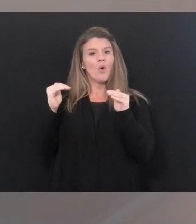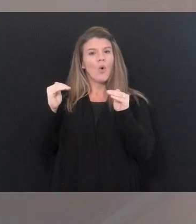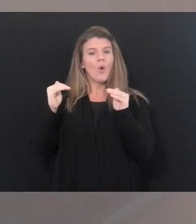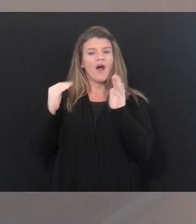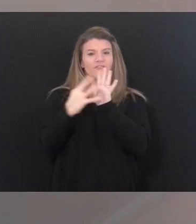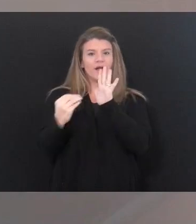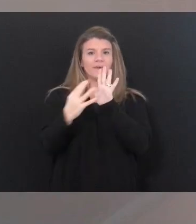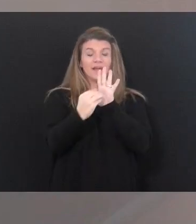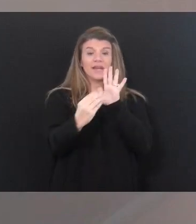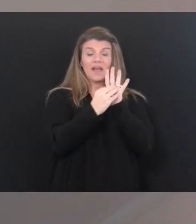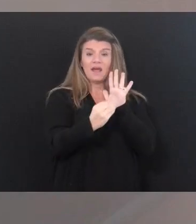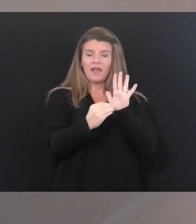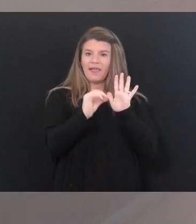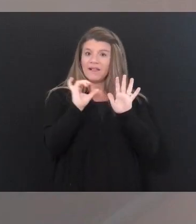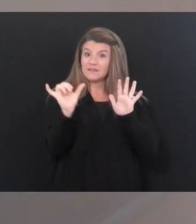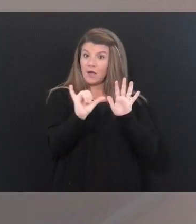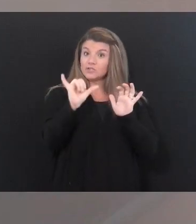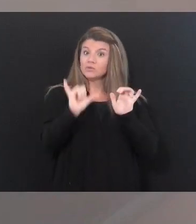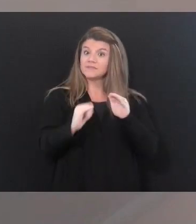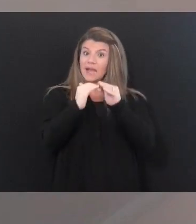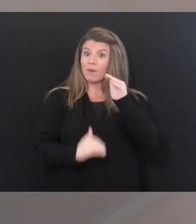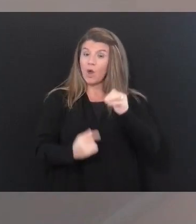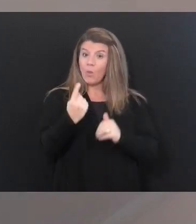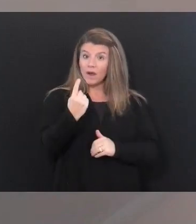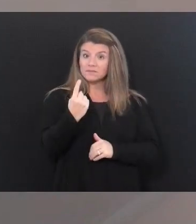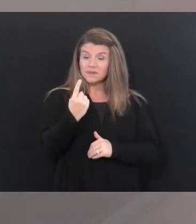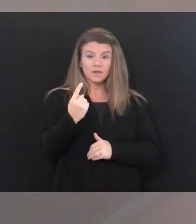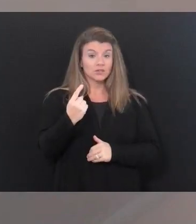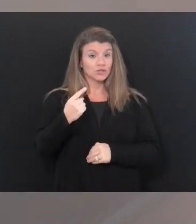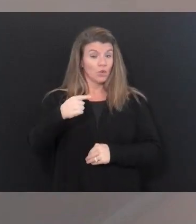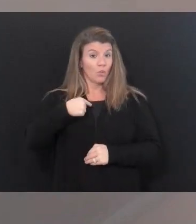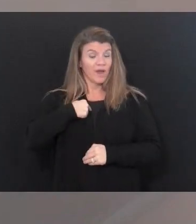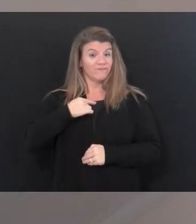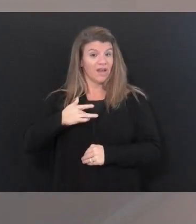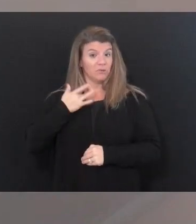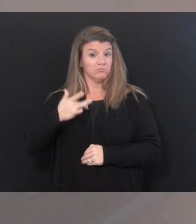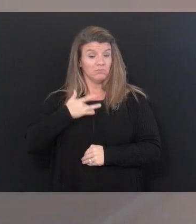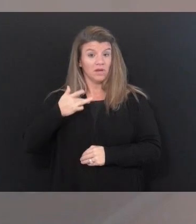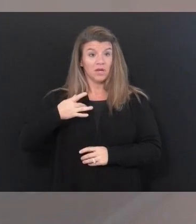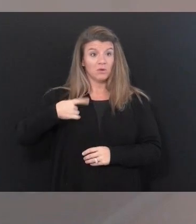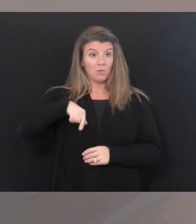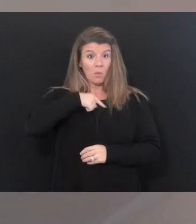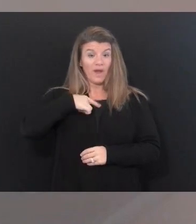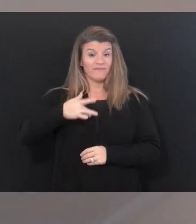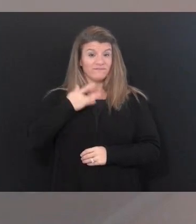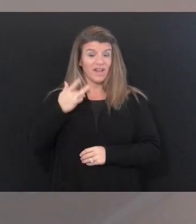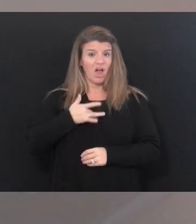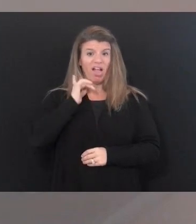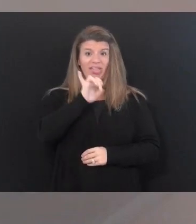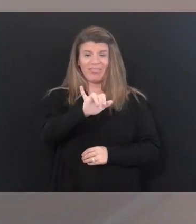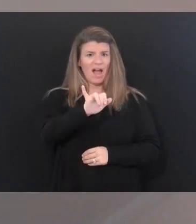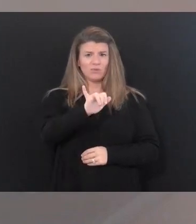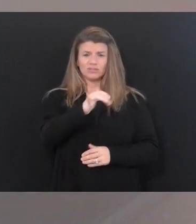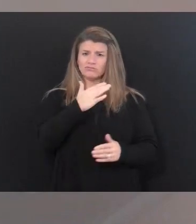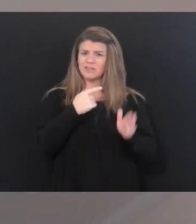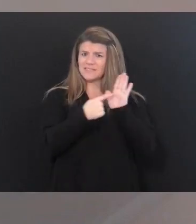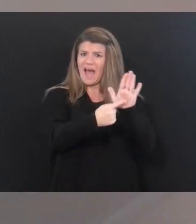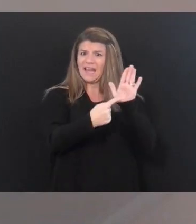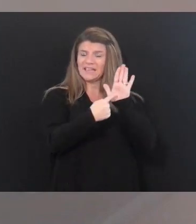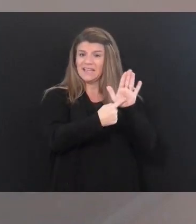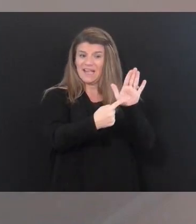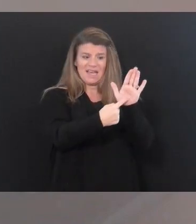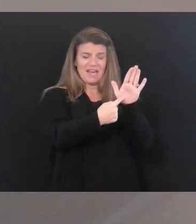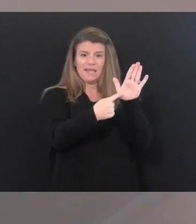and stayed there. So ultimately, I felt that was a sign in which that we had this